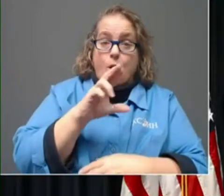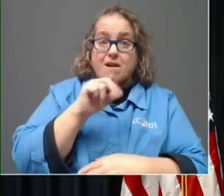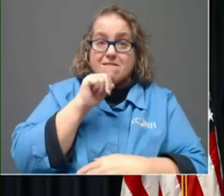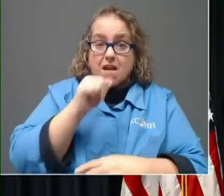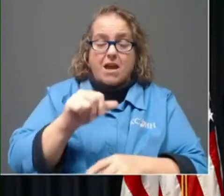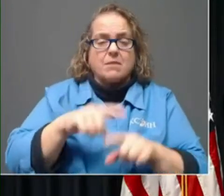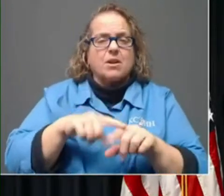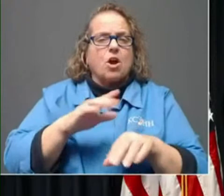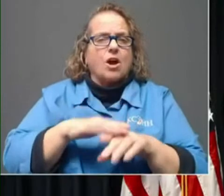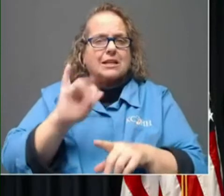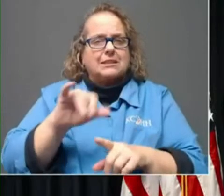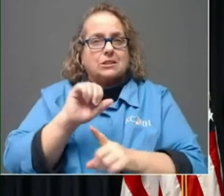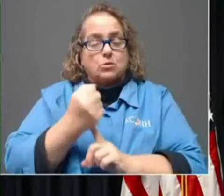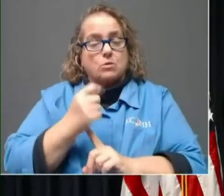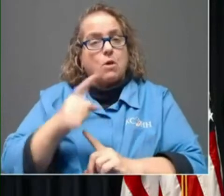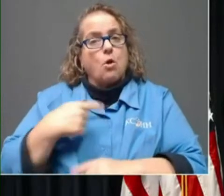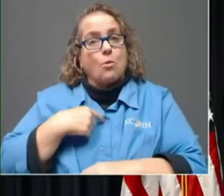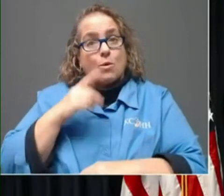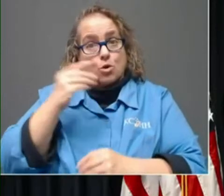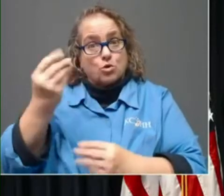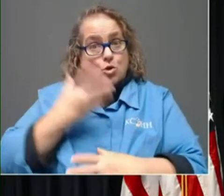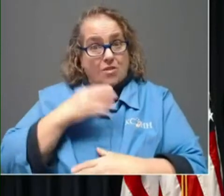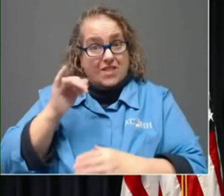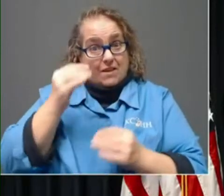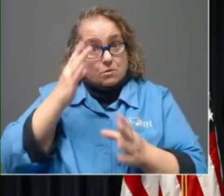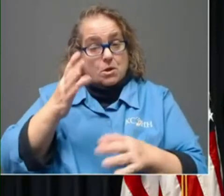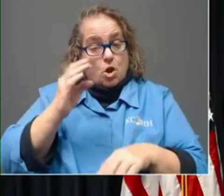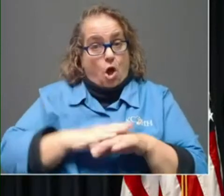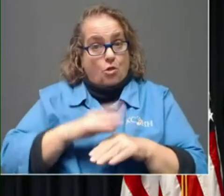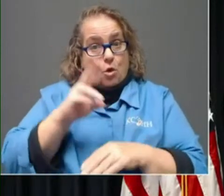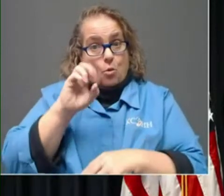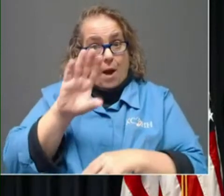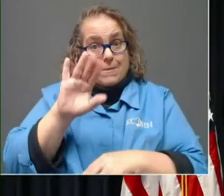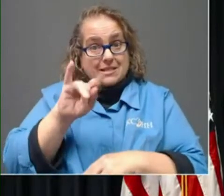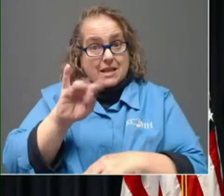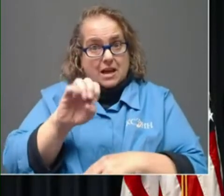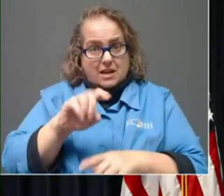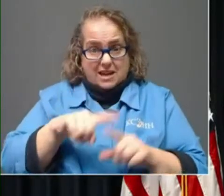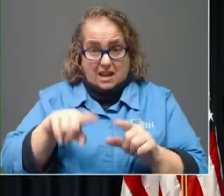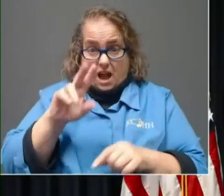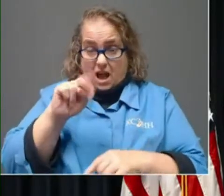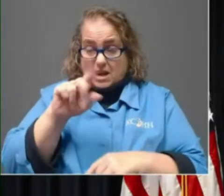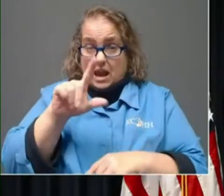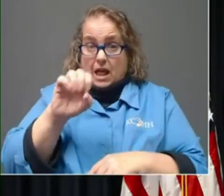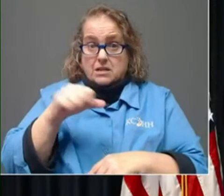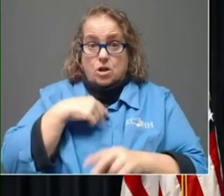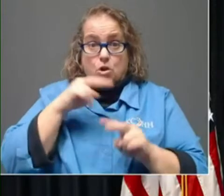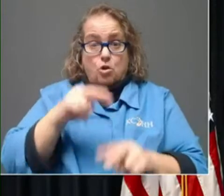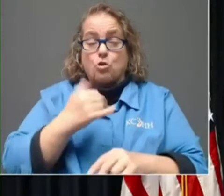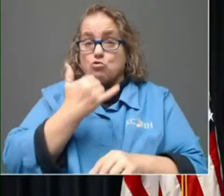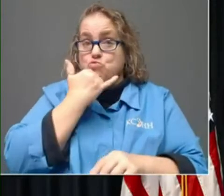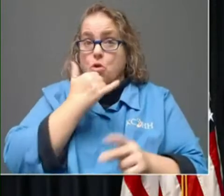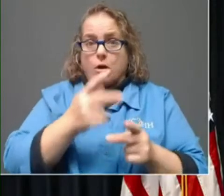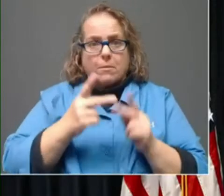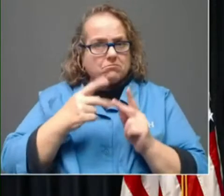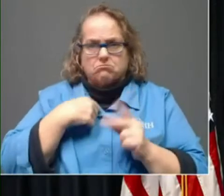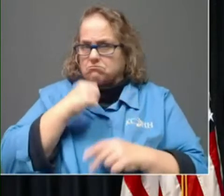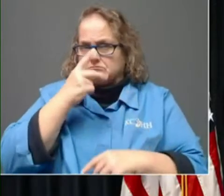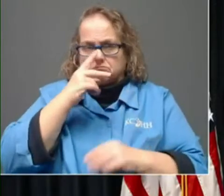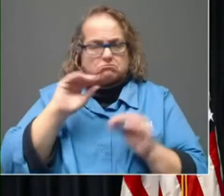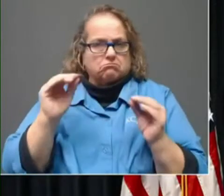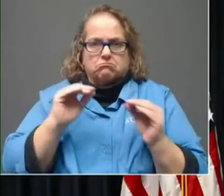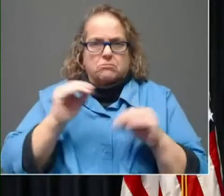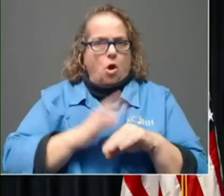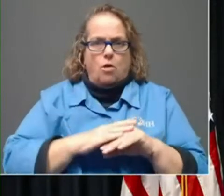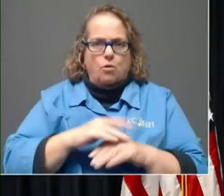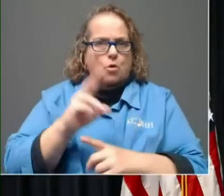this information would be on the website. Unless I'm looking in the wrong place, I don't see it on the website still as of today.